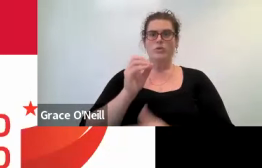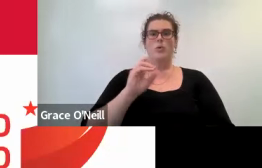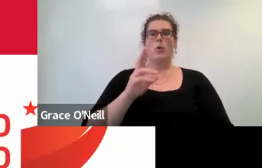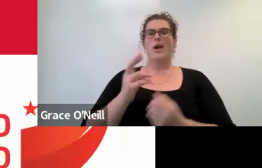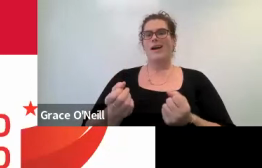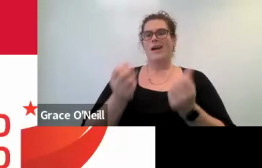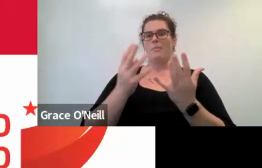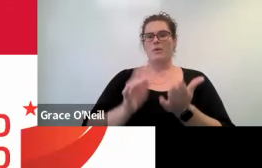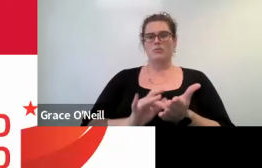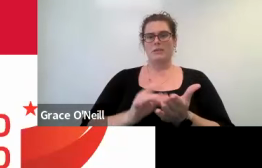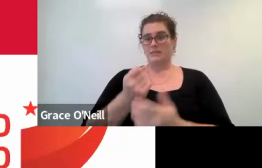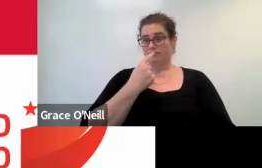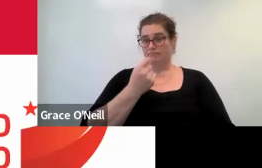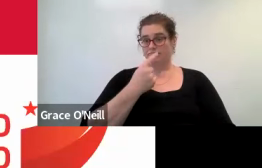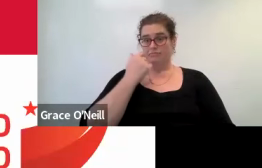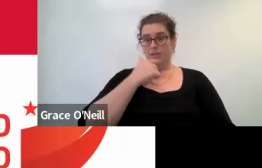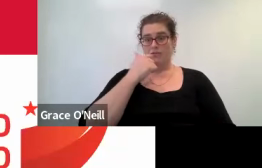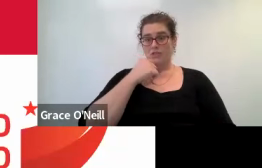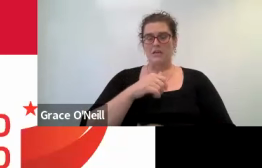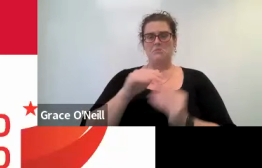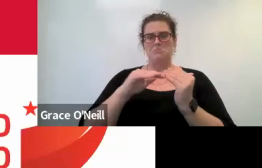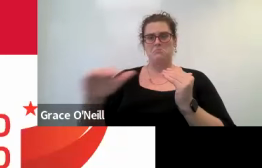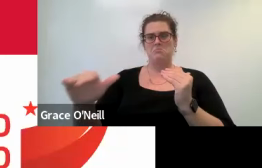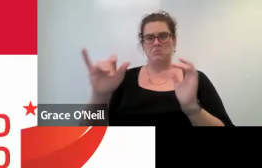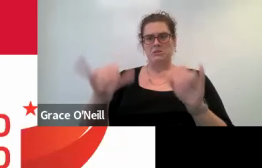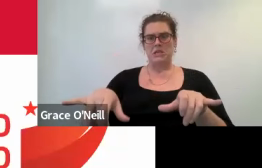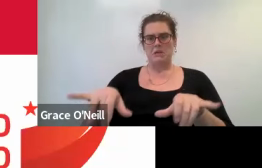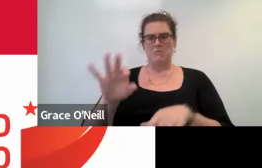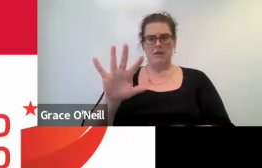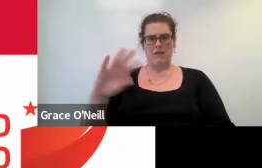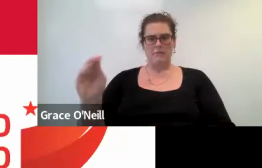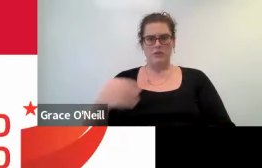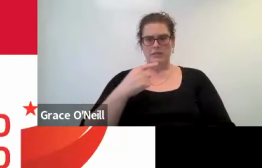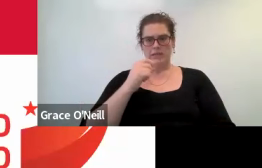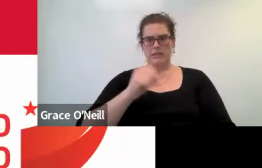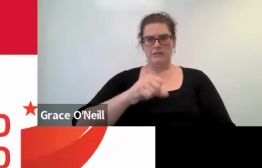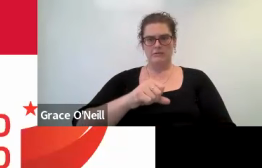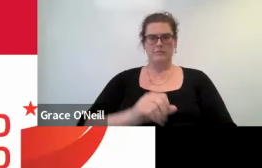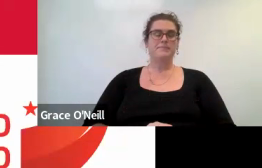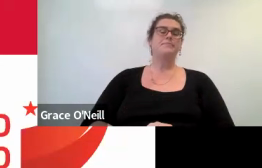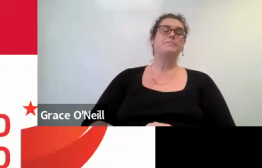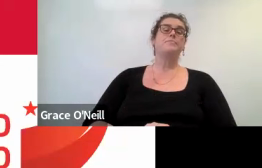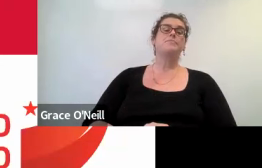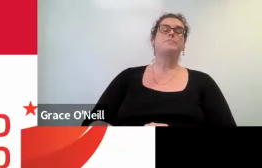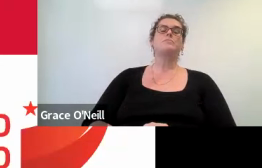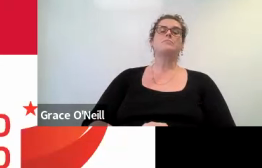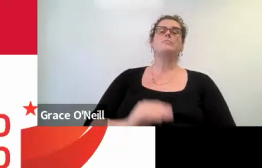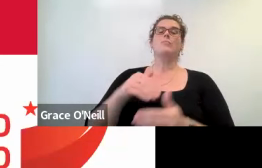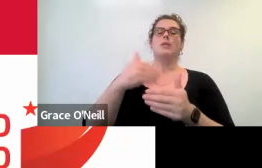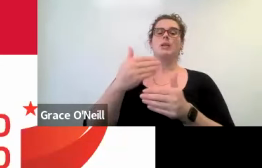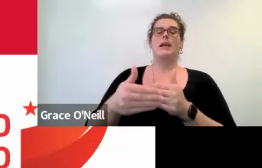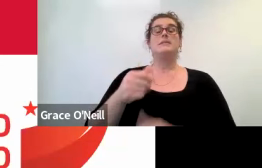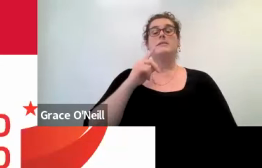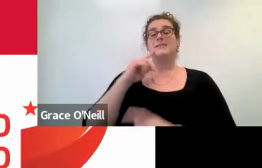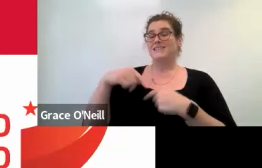of the pandemic. Next slide, please. Since the pandemic outbreak,